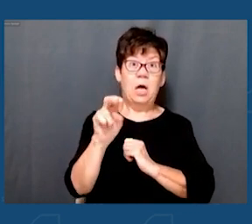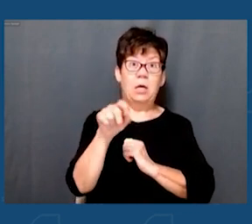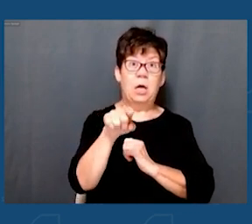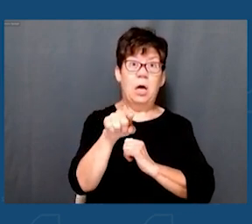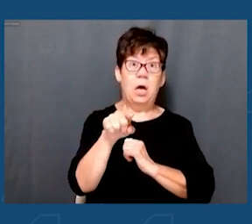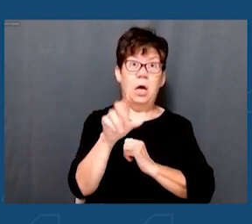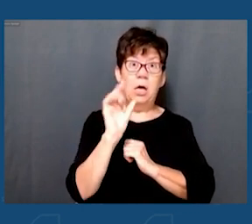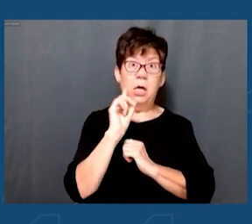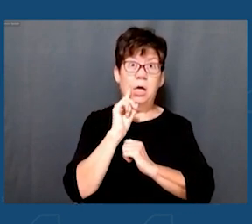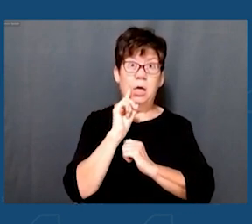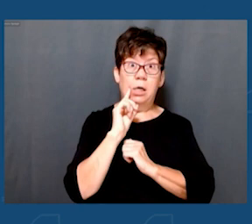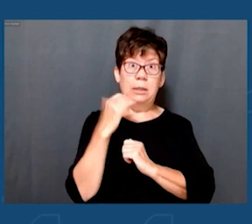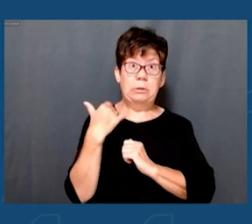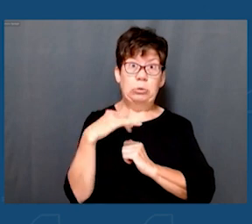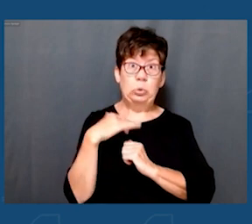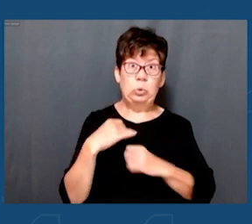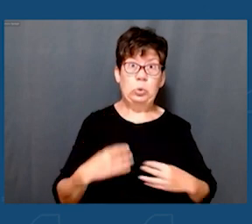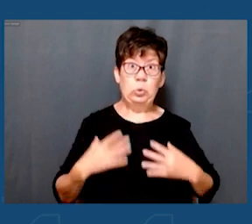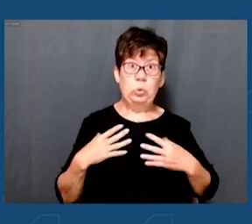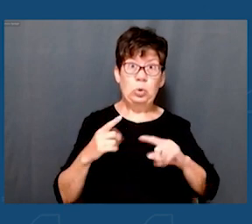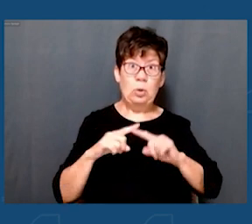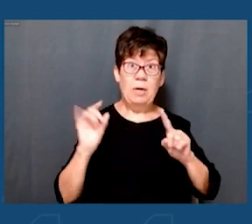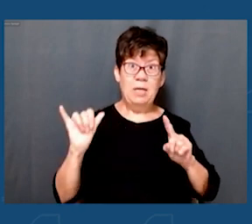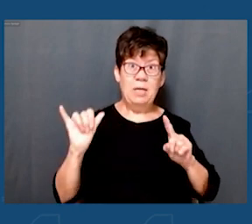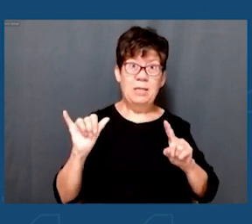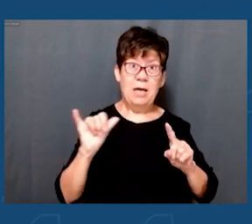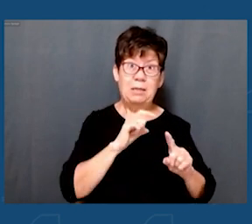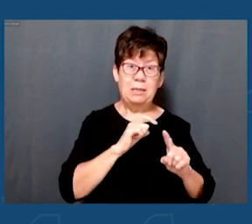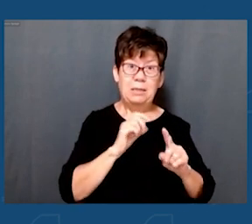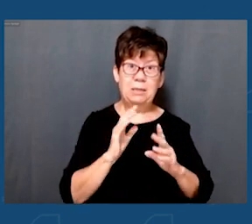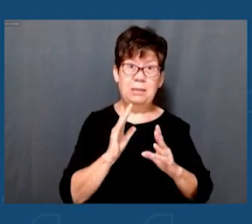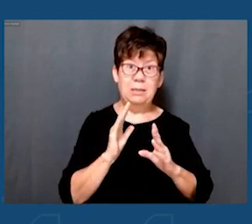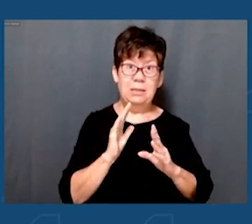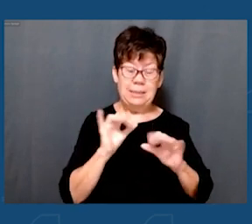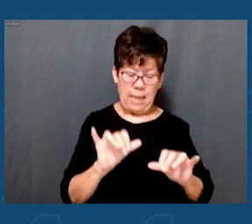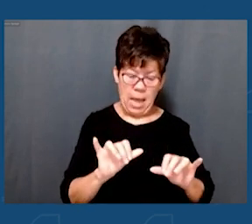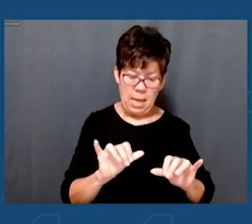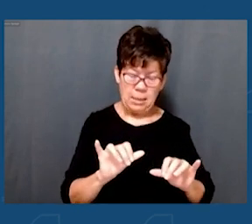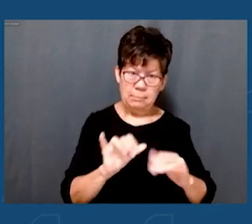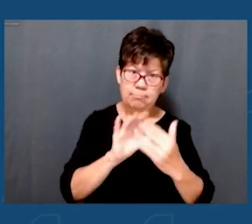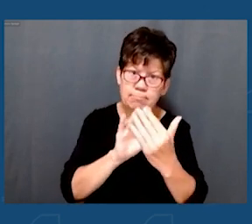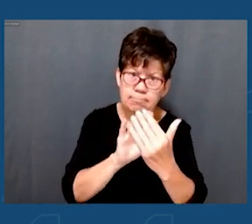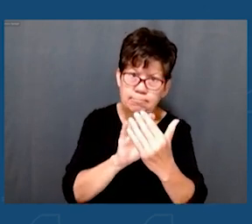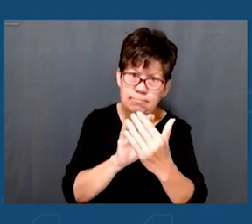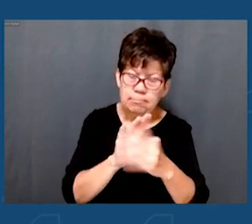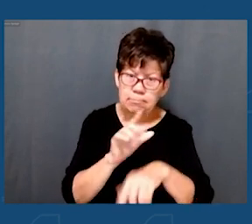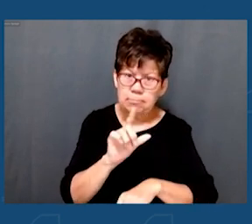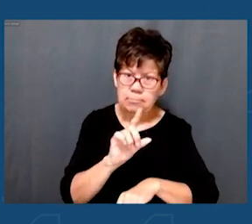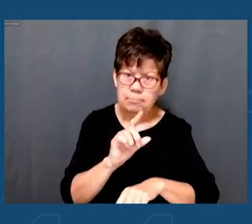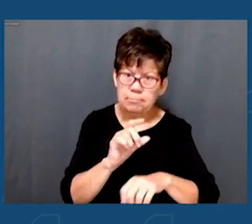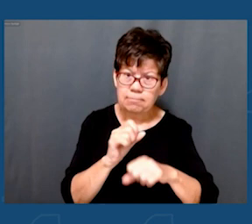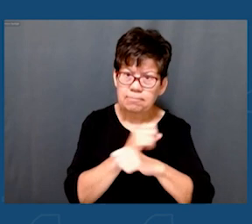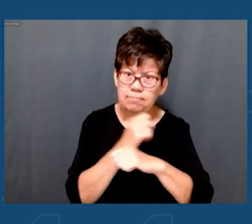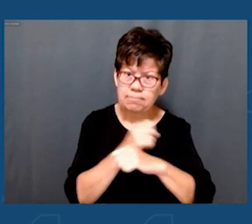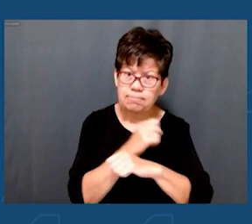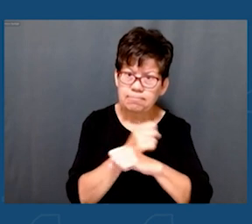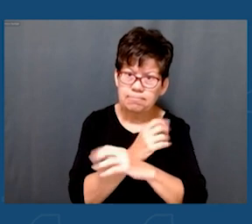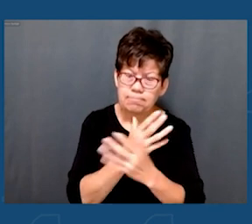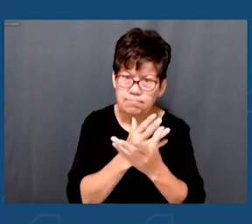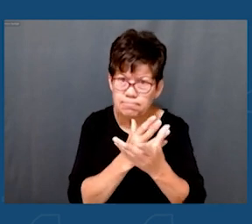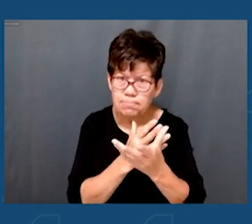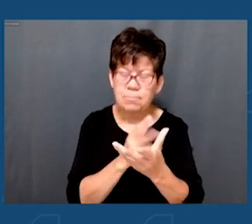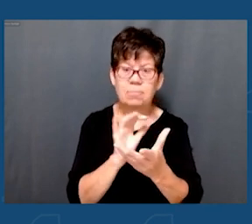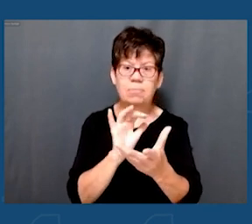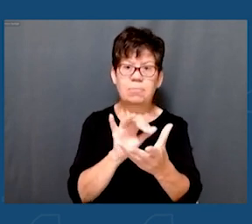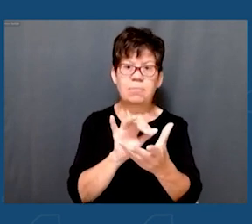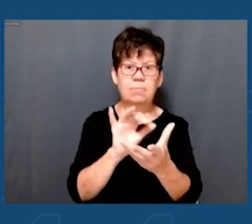the courage to stay there and fire back, trying to eliminate the threat. So it's extraordinary what a member of our team just went through just a